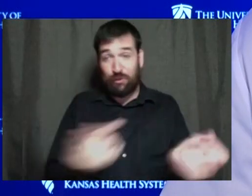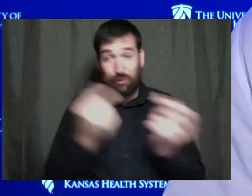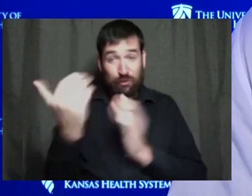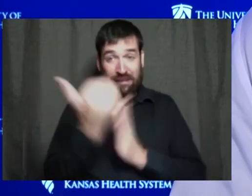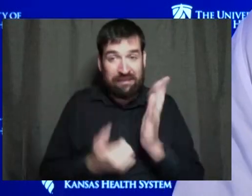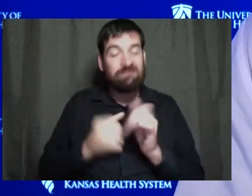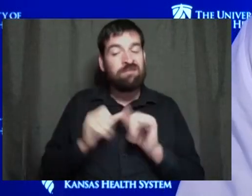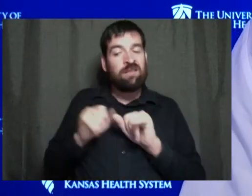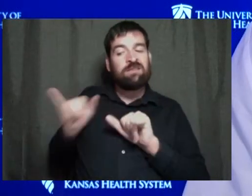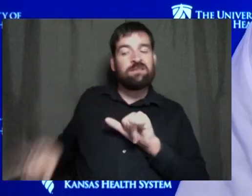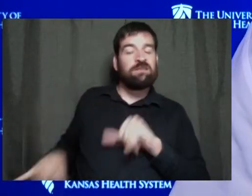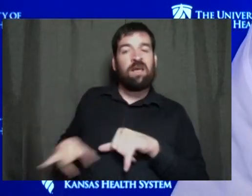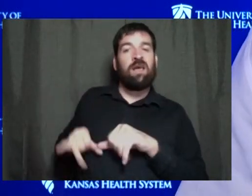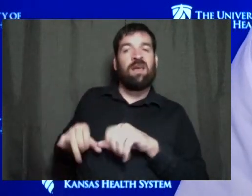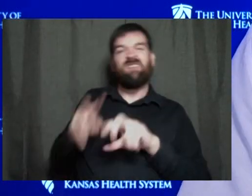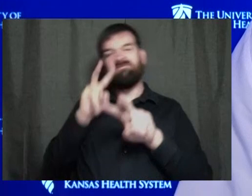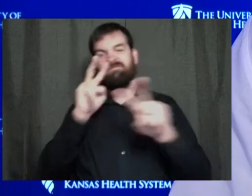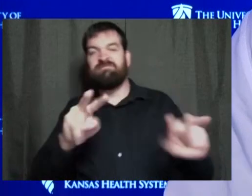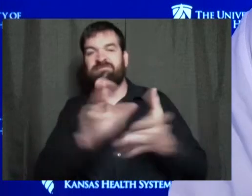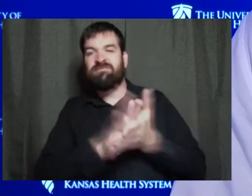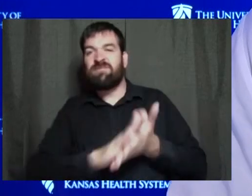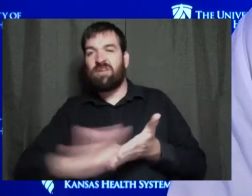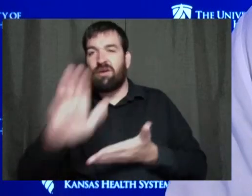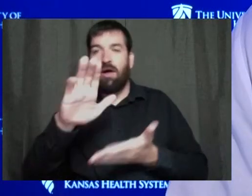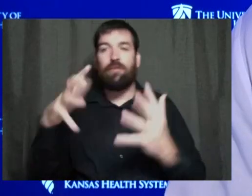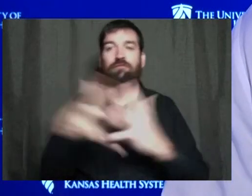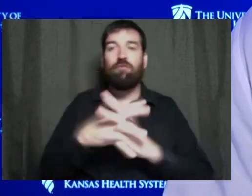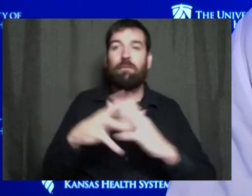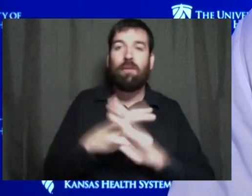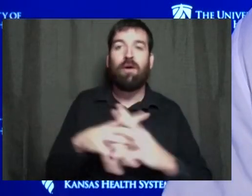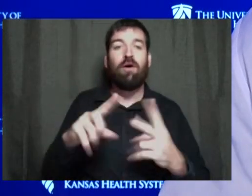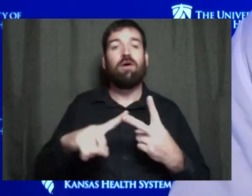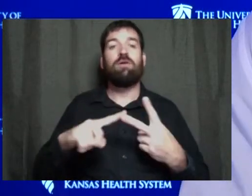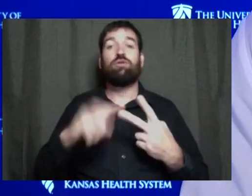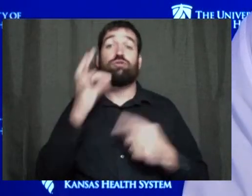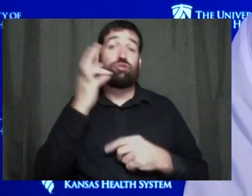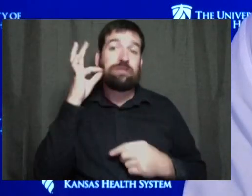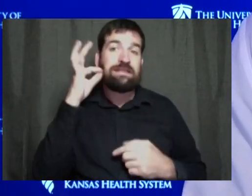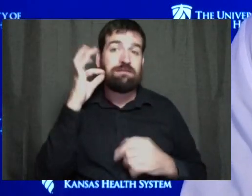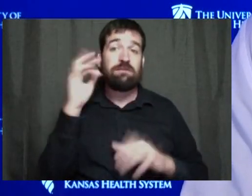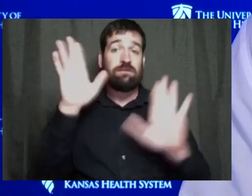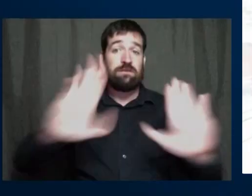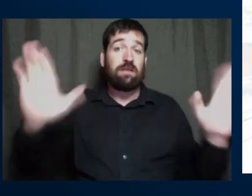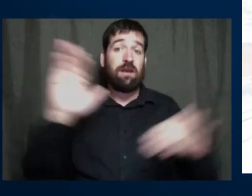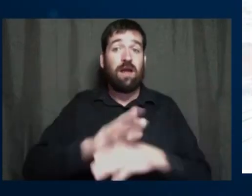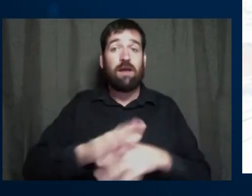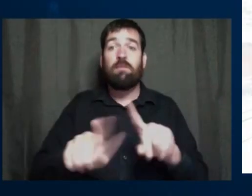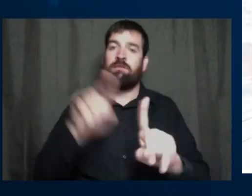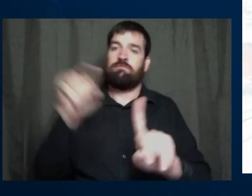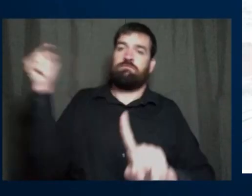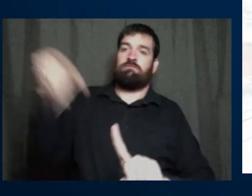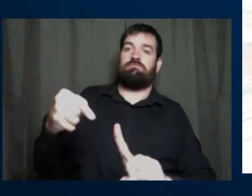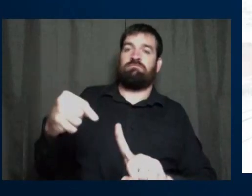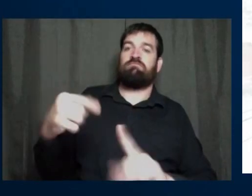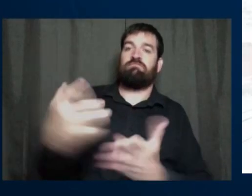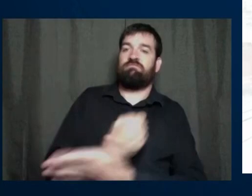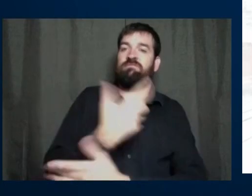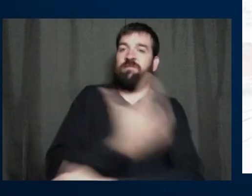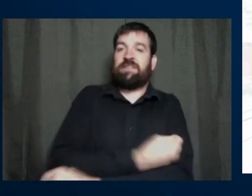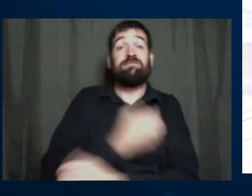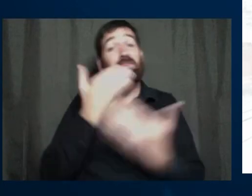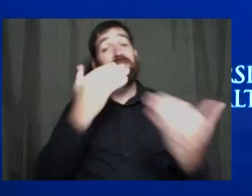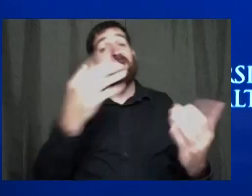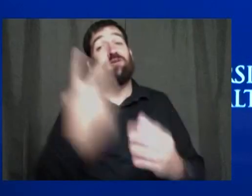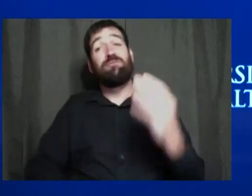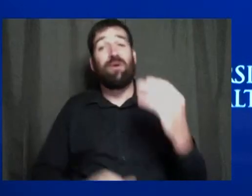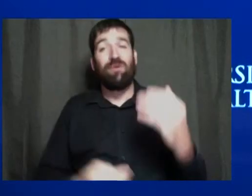watch some college football, watch the Chiefs on Sunday night, but just please overall, go get vaccinated. That sounds like a plan. Thank you both, and thank you all for